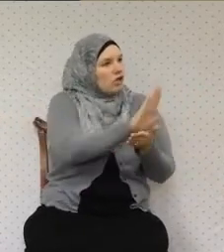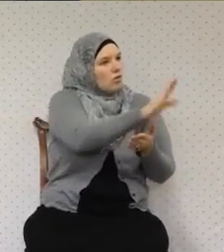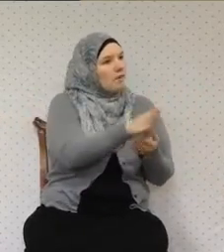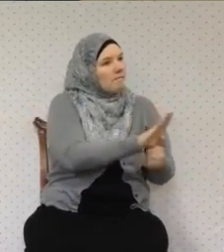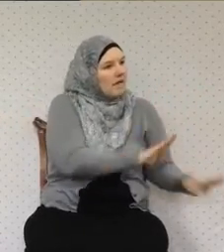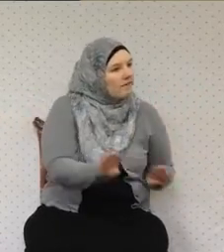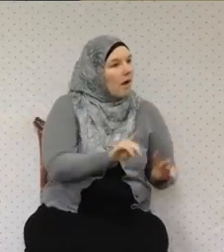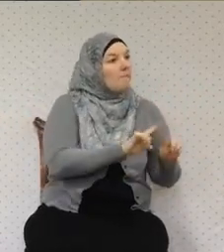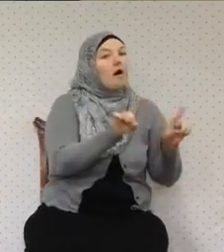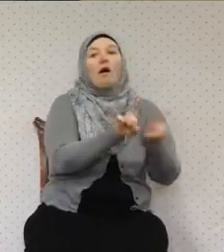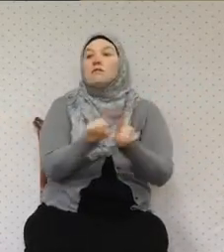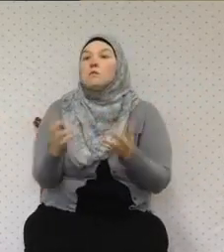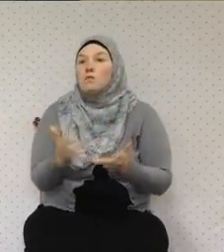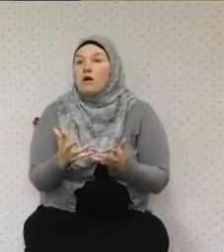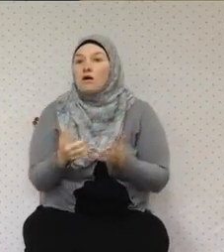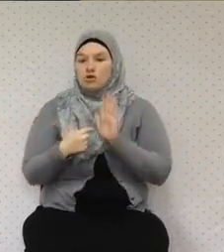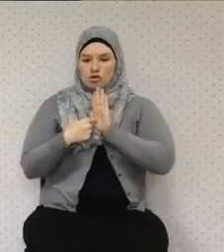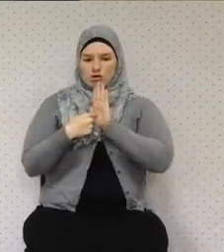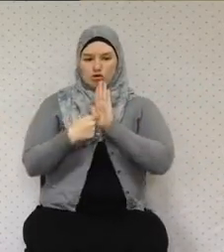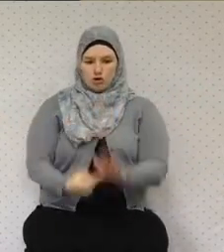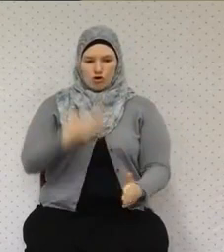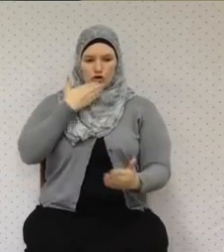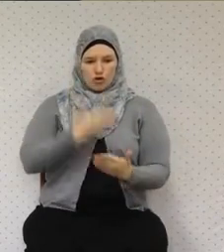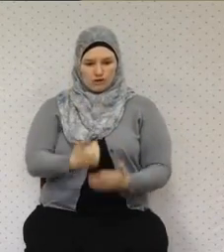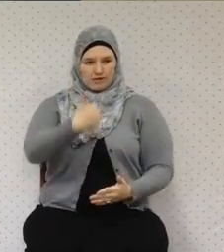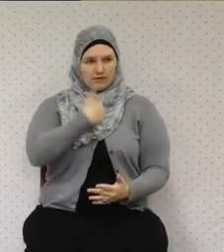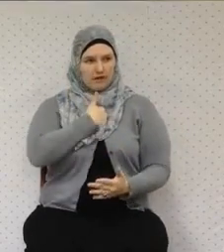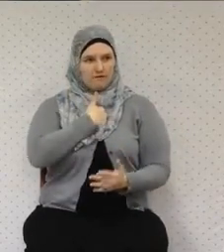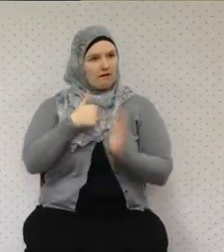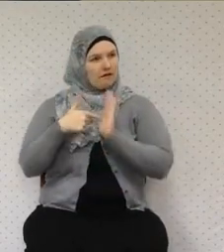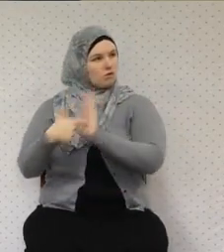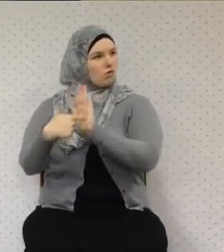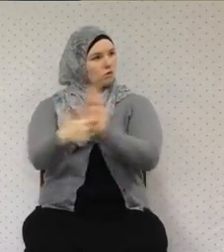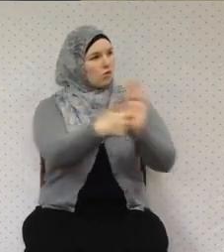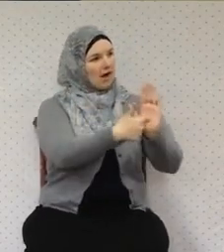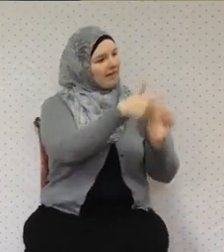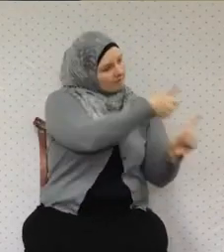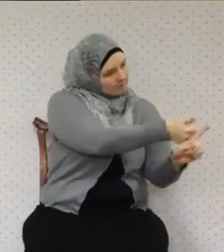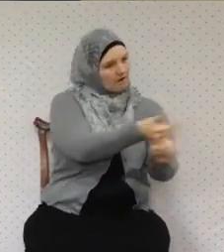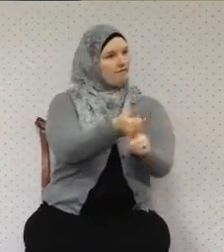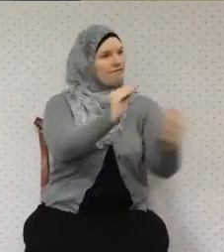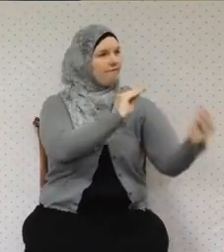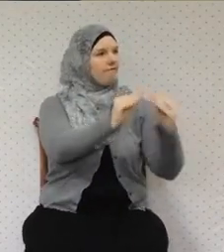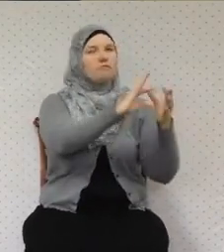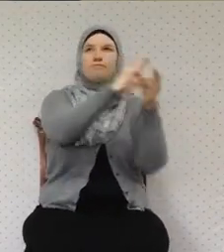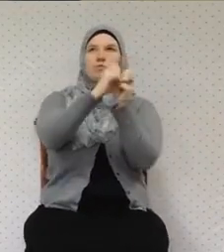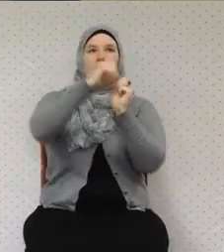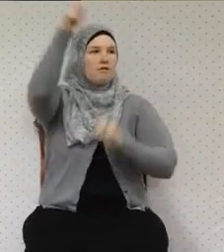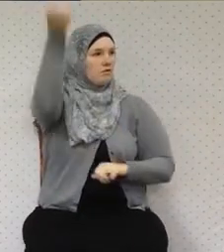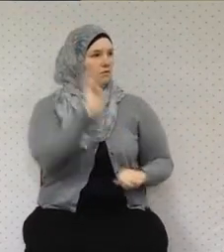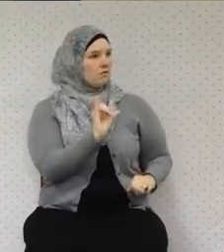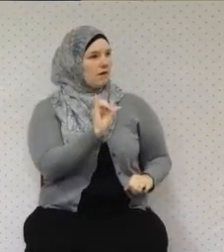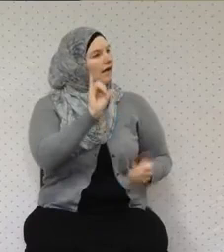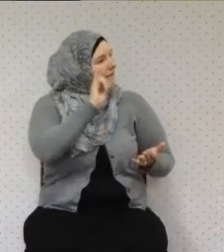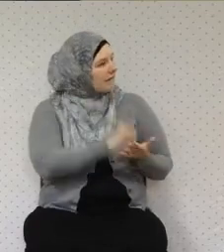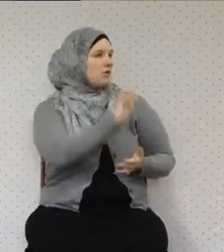but also to help others put their house in order and straighten up the relationship with Allah subhanahu wa ta'ala.